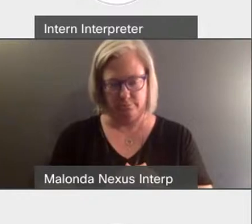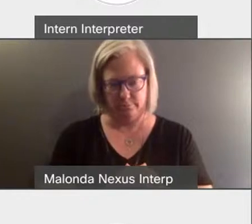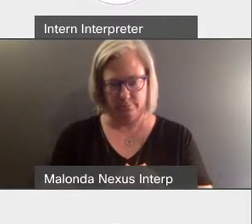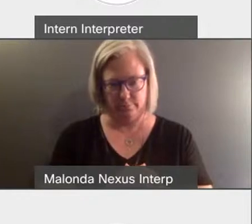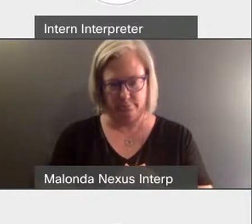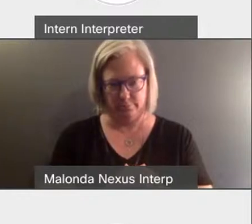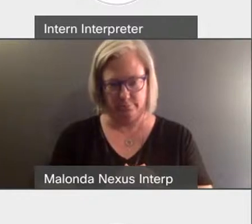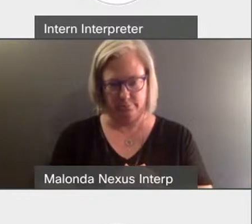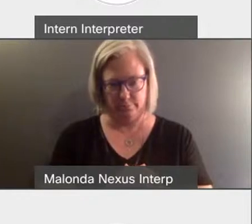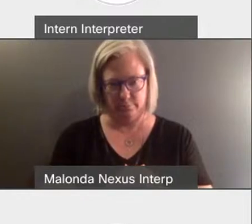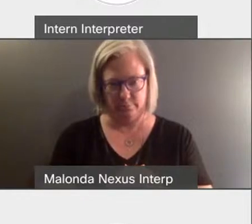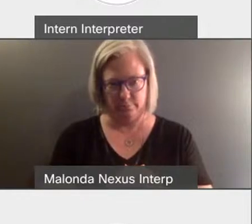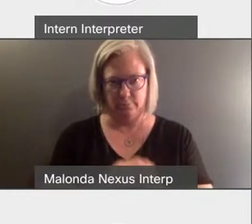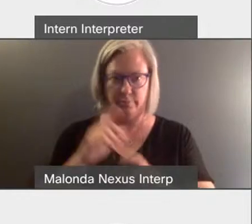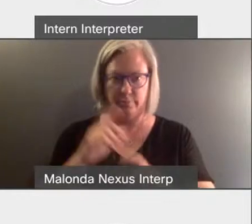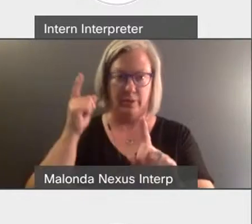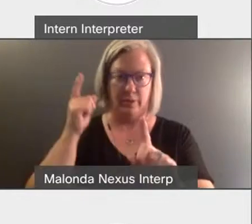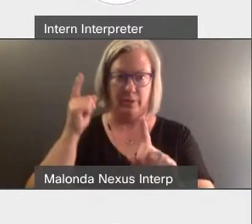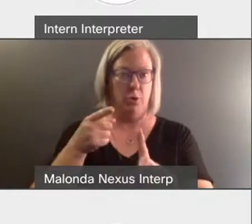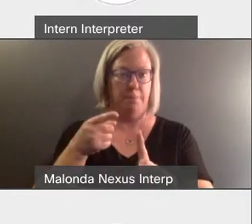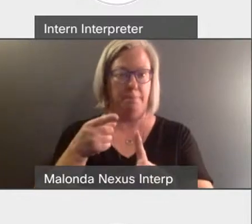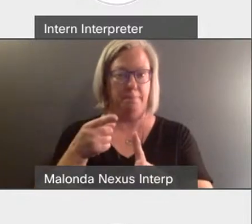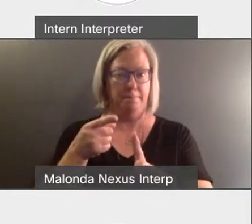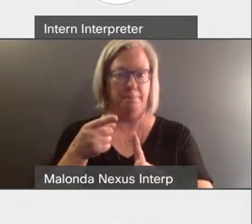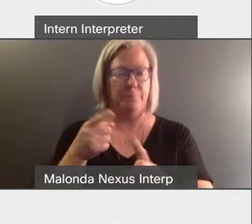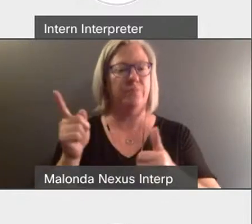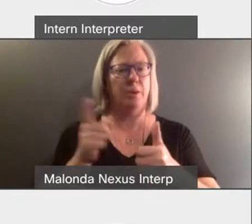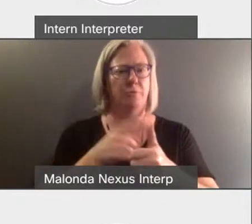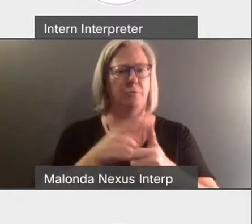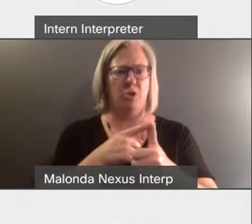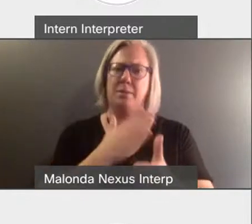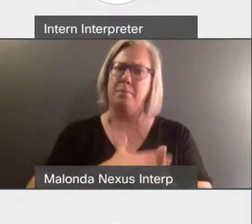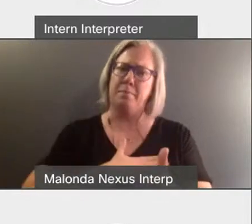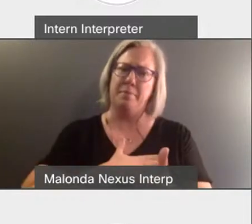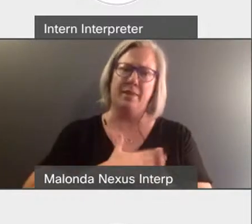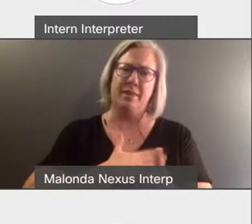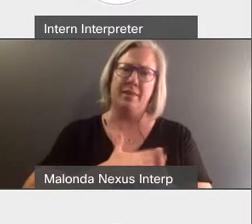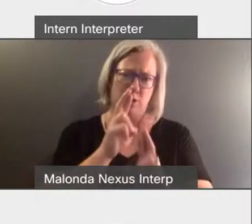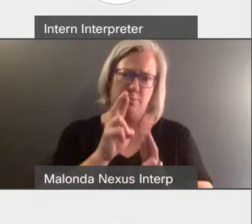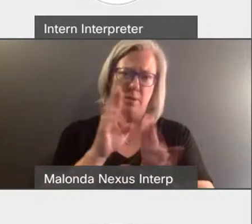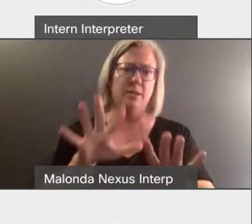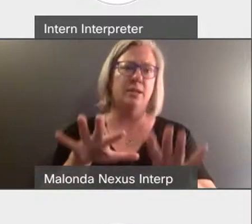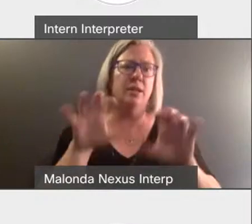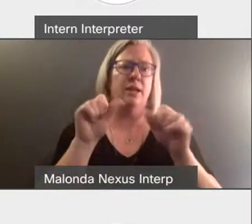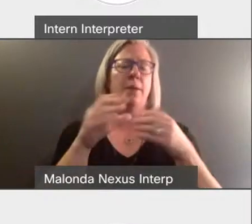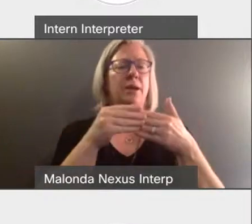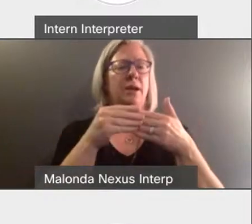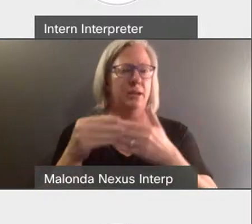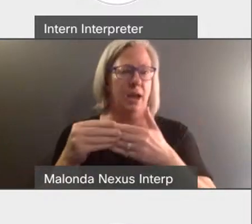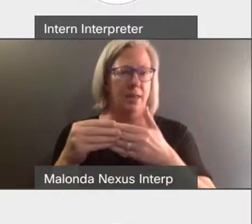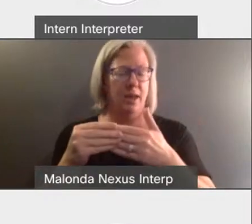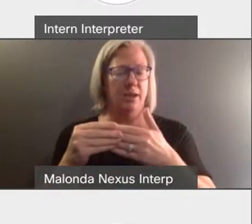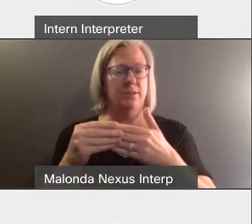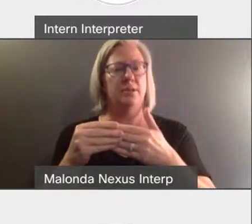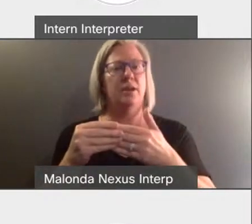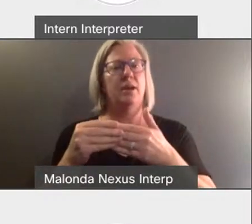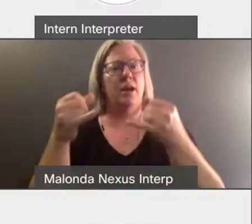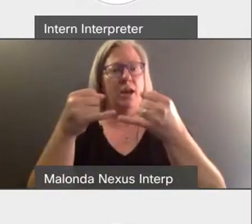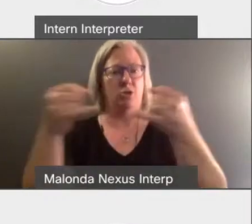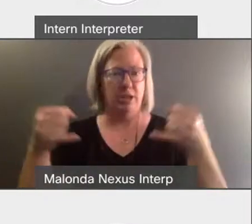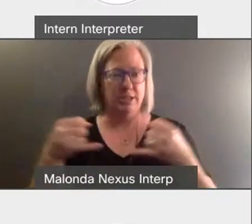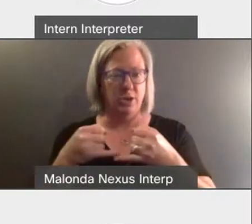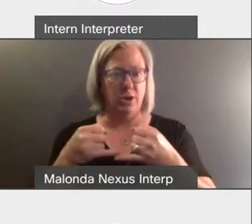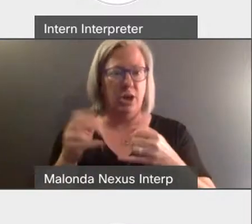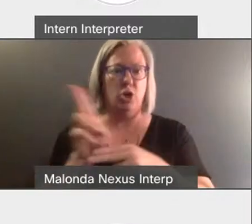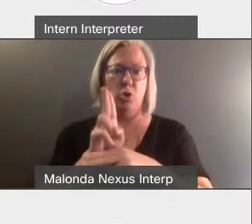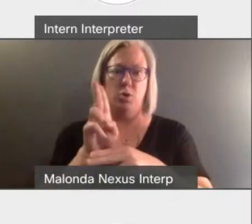And I'll get to the point. So first, please respect and adopt the guidelines and criteria used by this